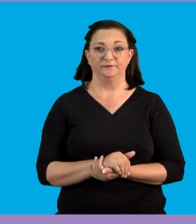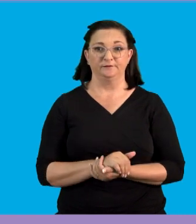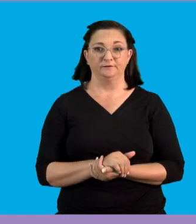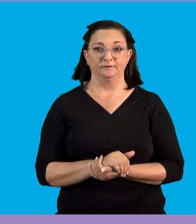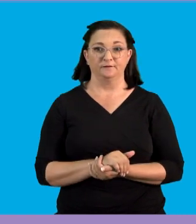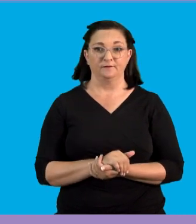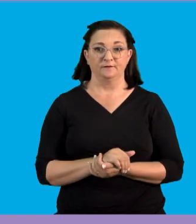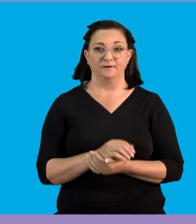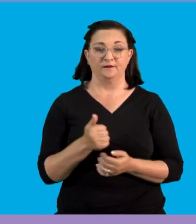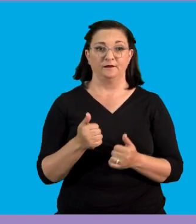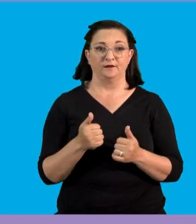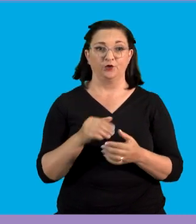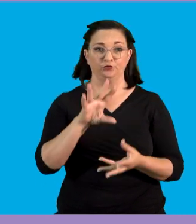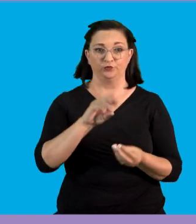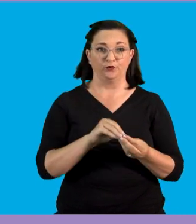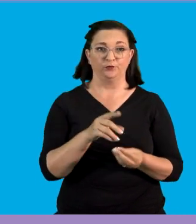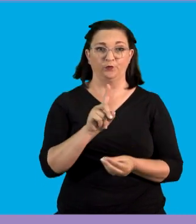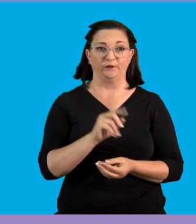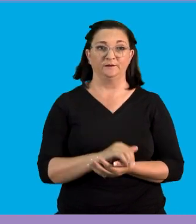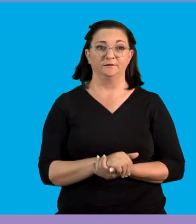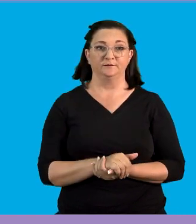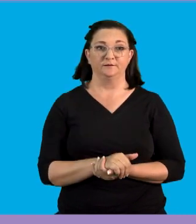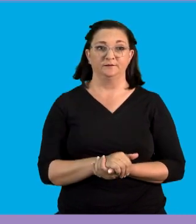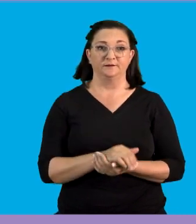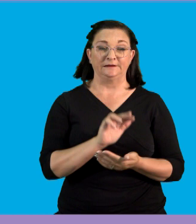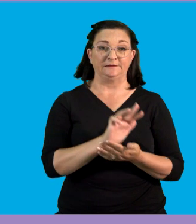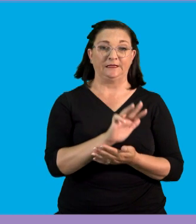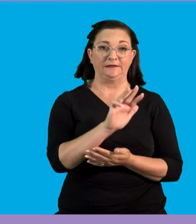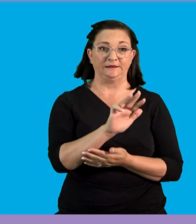10/15, which gives us a total of